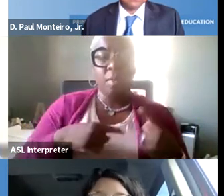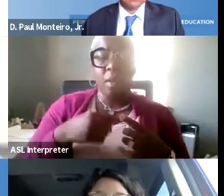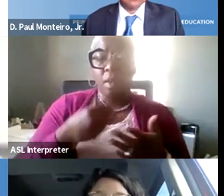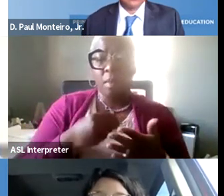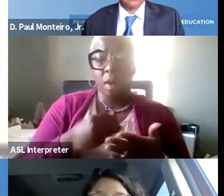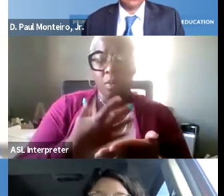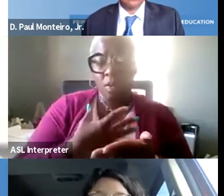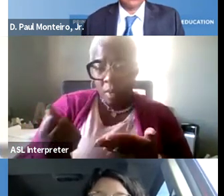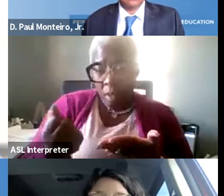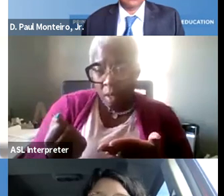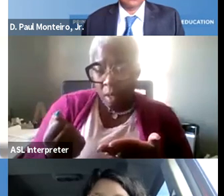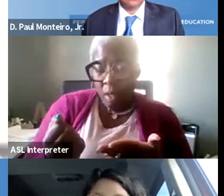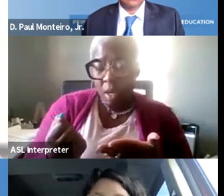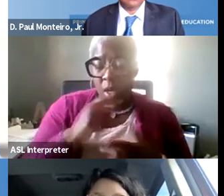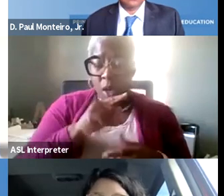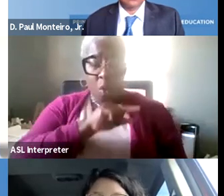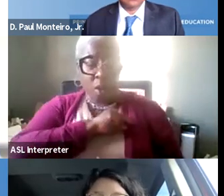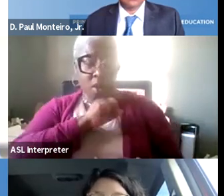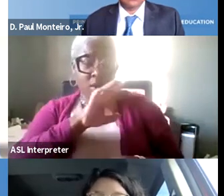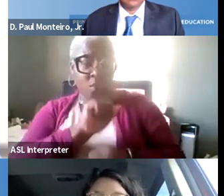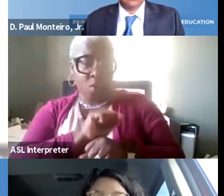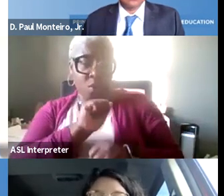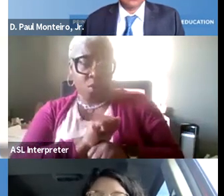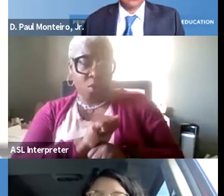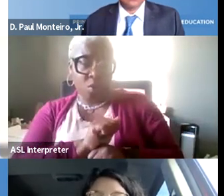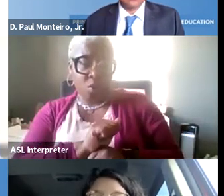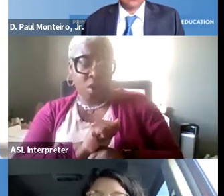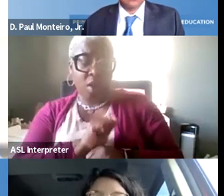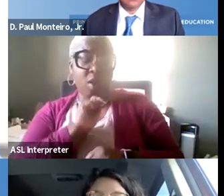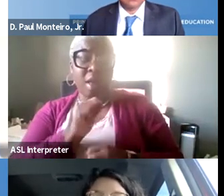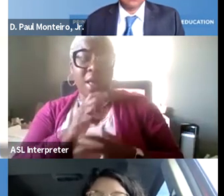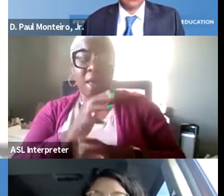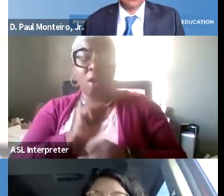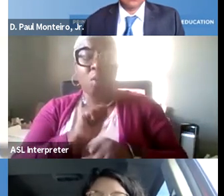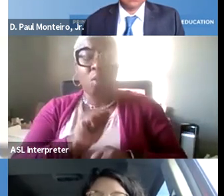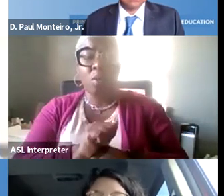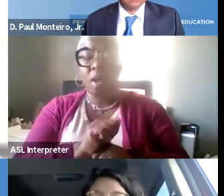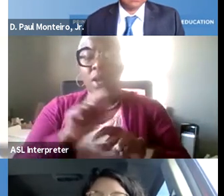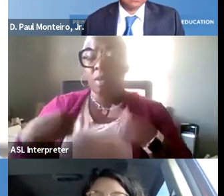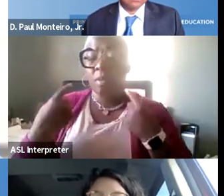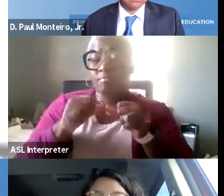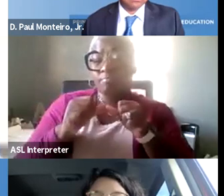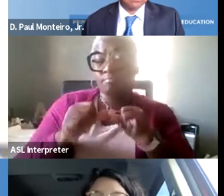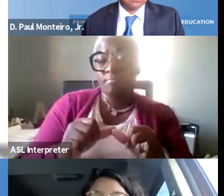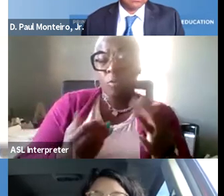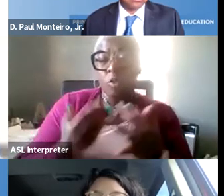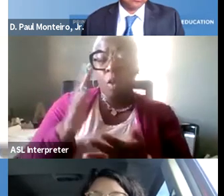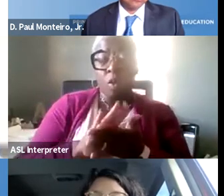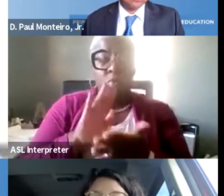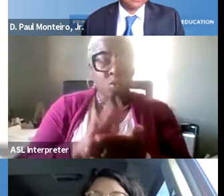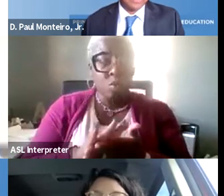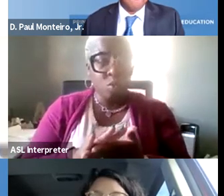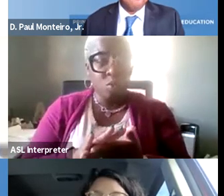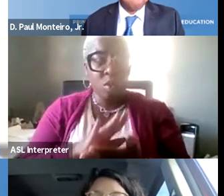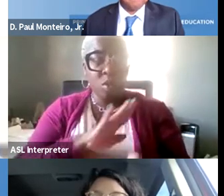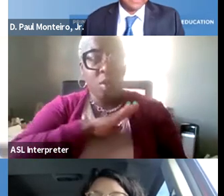we're spending and the quality of work. There is incomplete work that has been consistent throughout our schools that